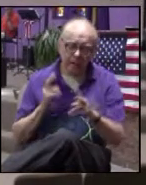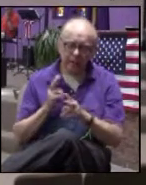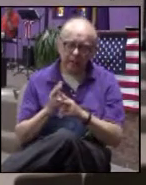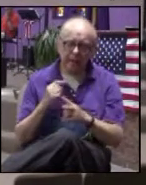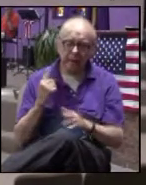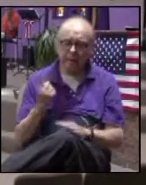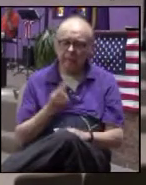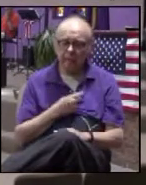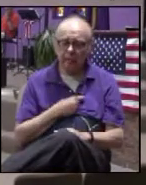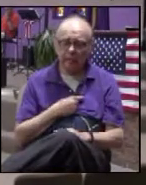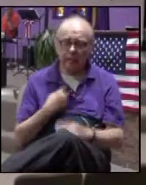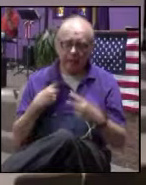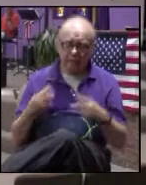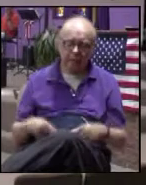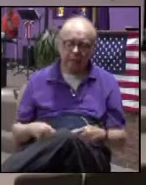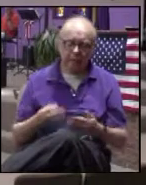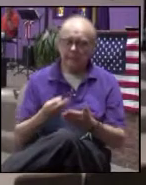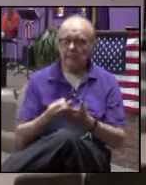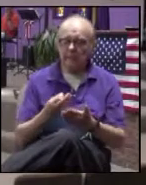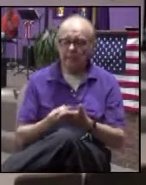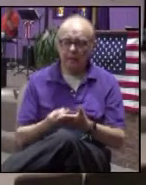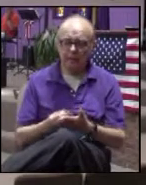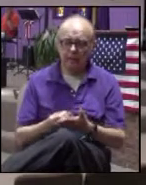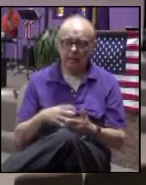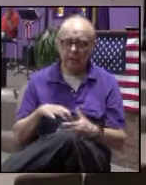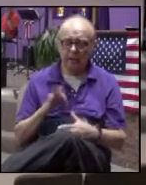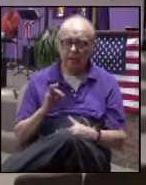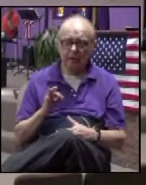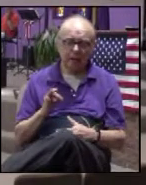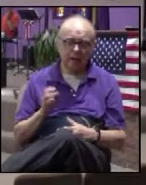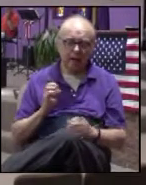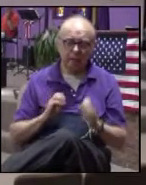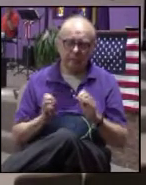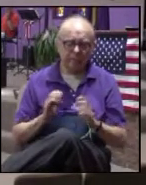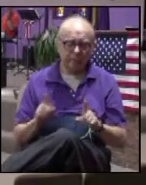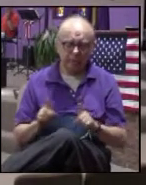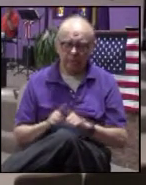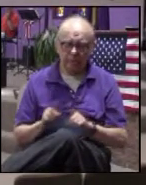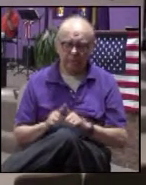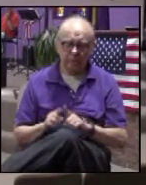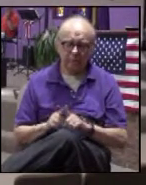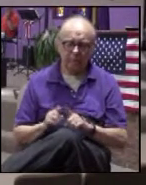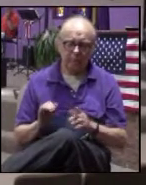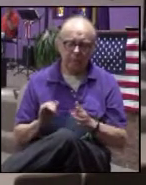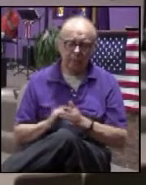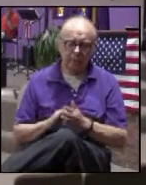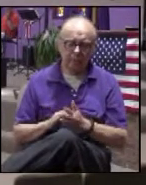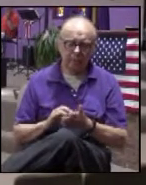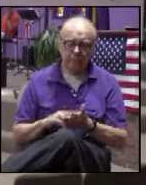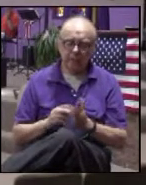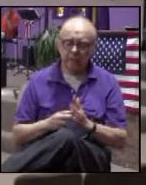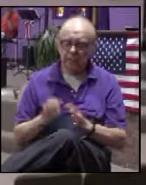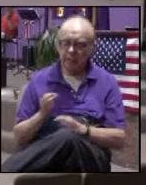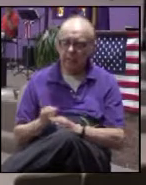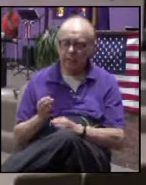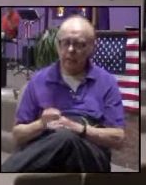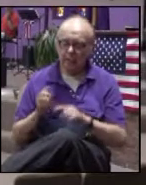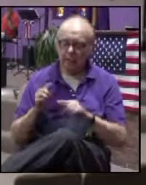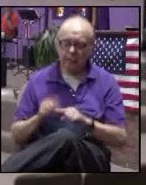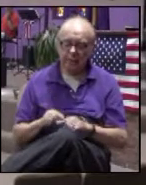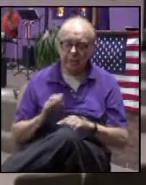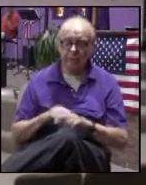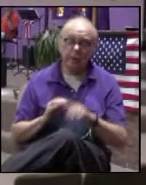us physically, financially, spiritually, emotionally. That's what faith is. It's dependence upon Him.